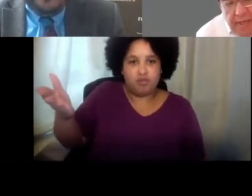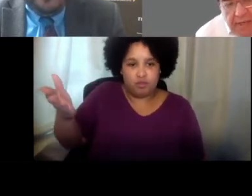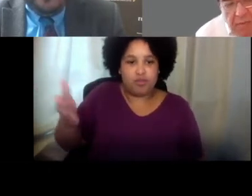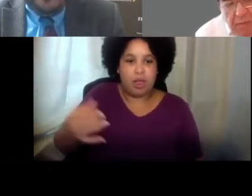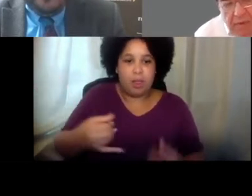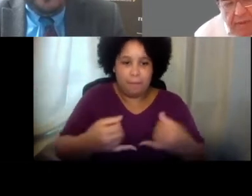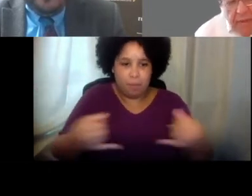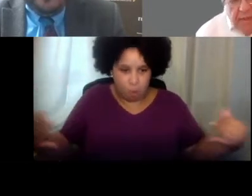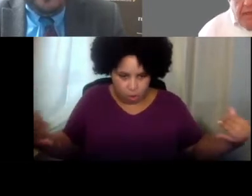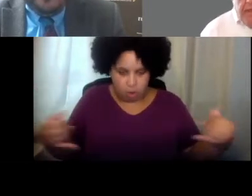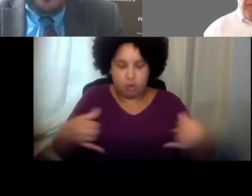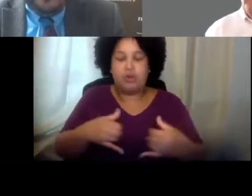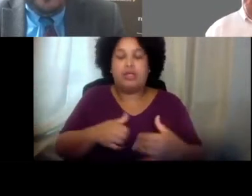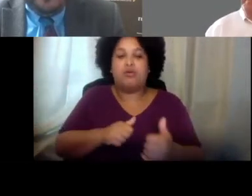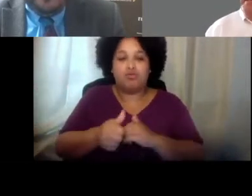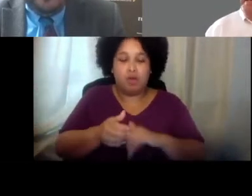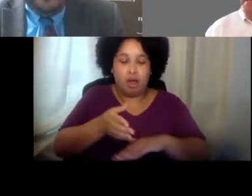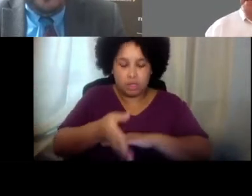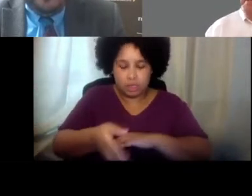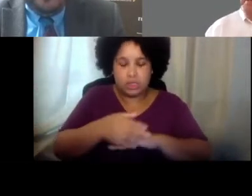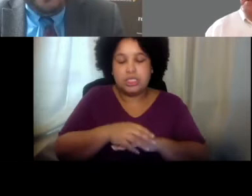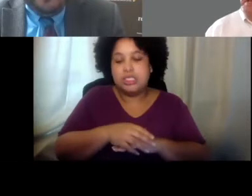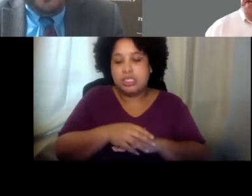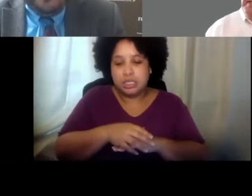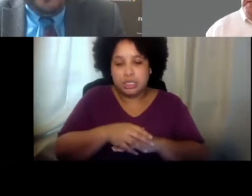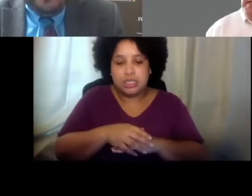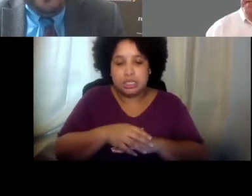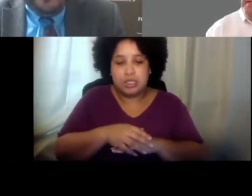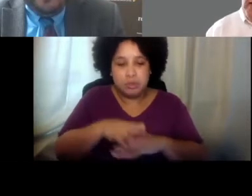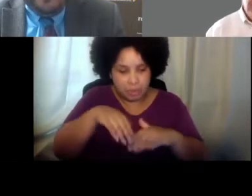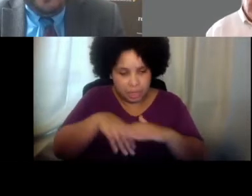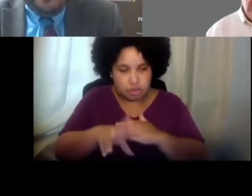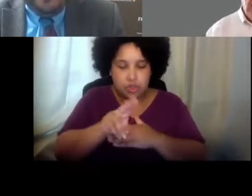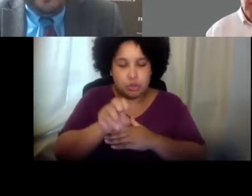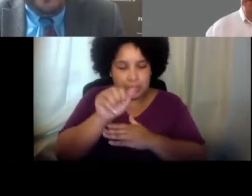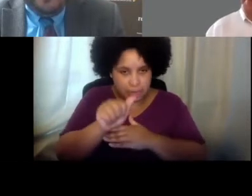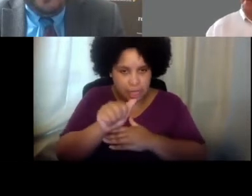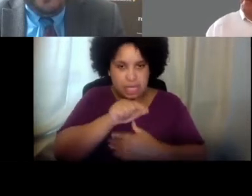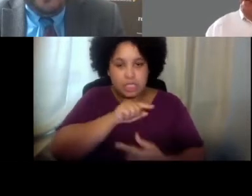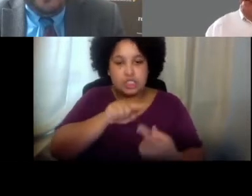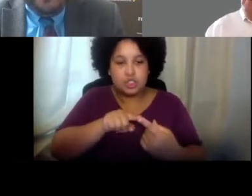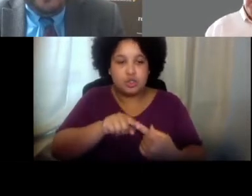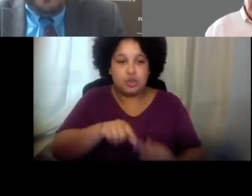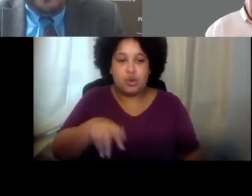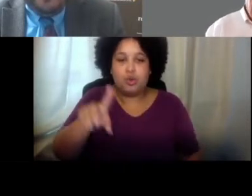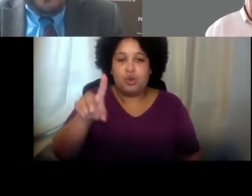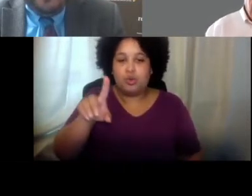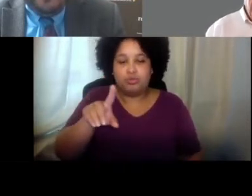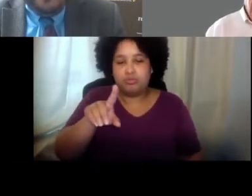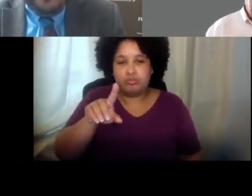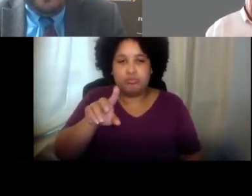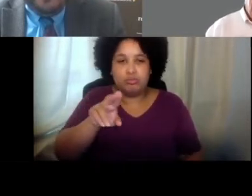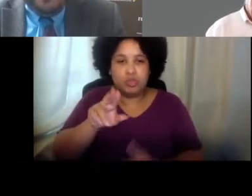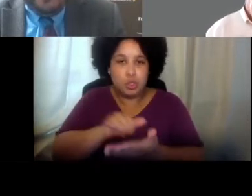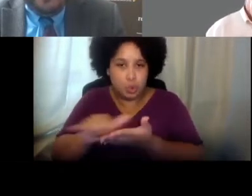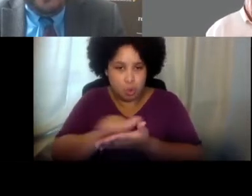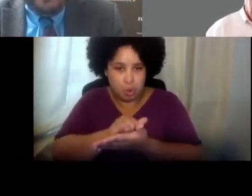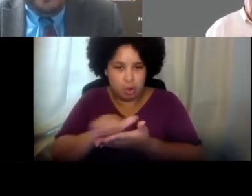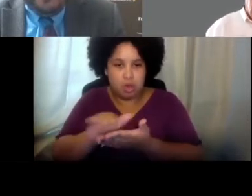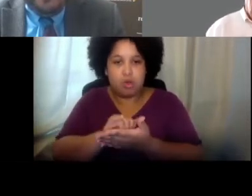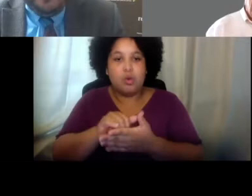the Canadian border, finally getting into the United States and down to New York. And we stopped for a meal at